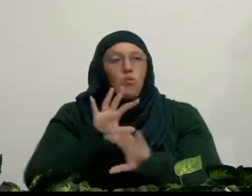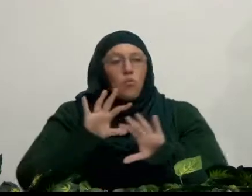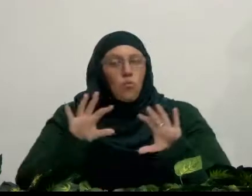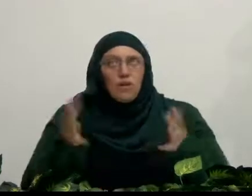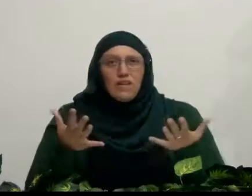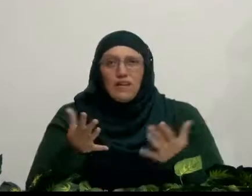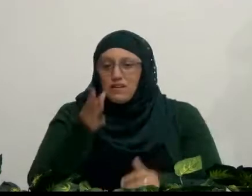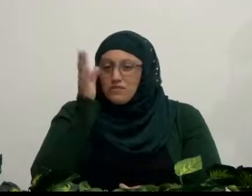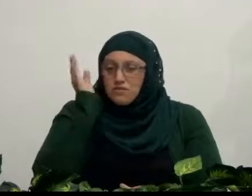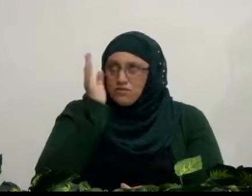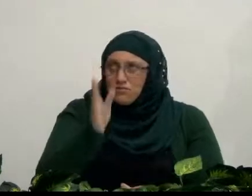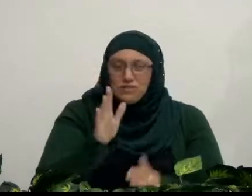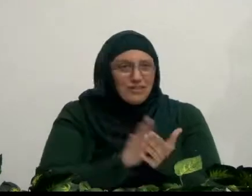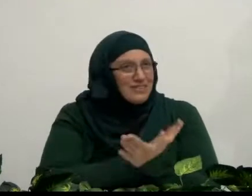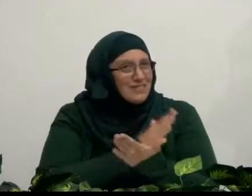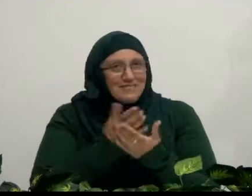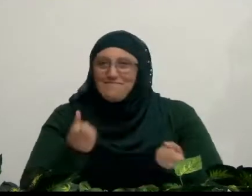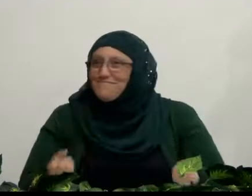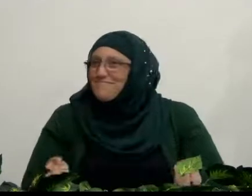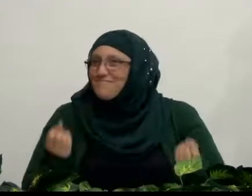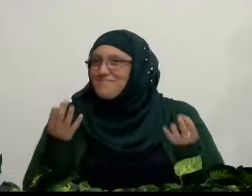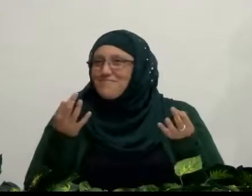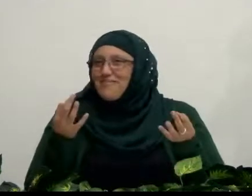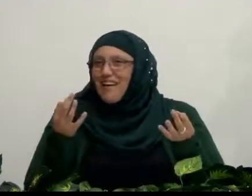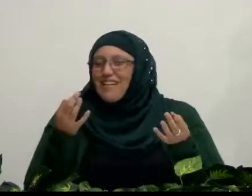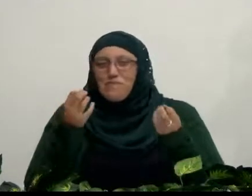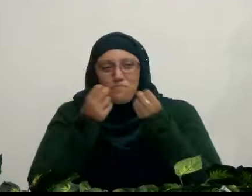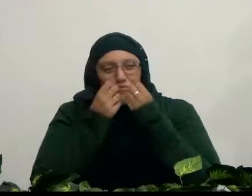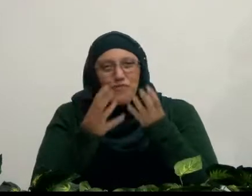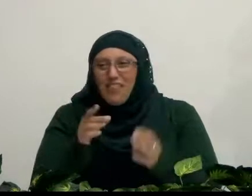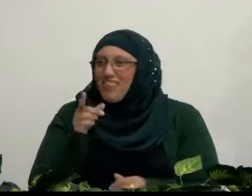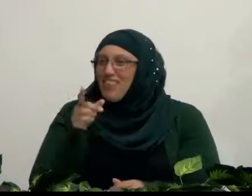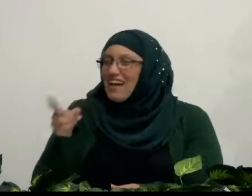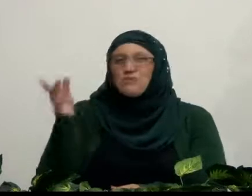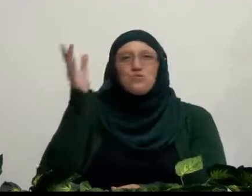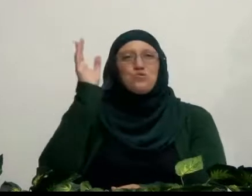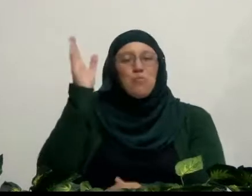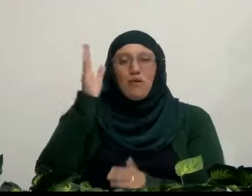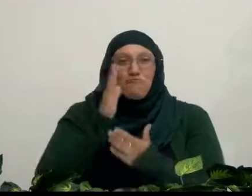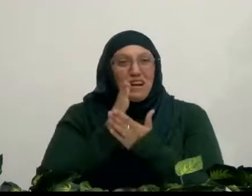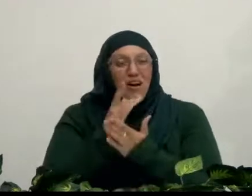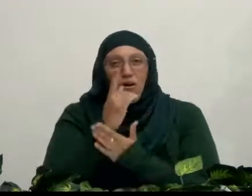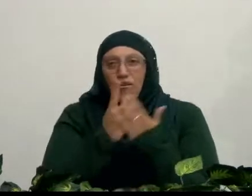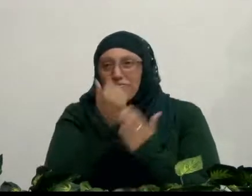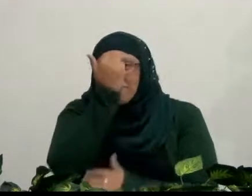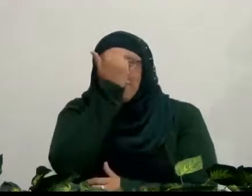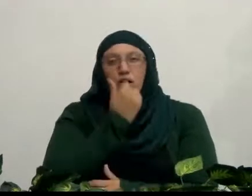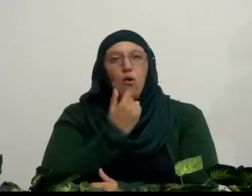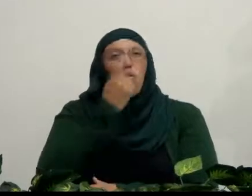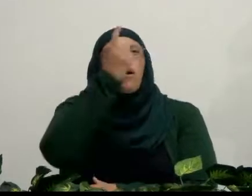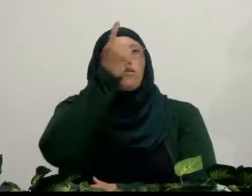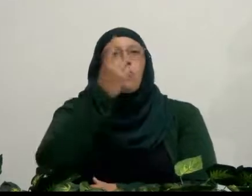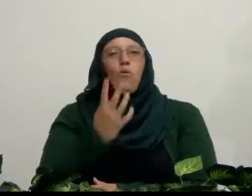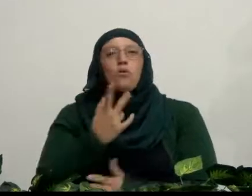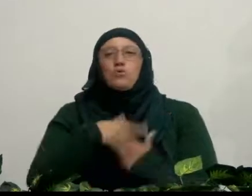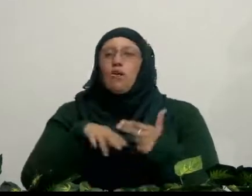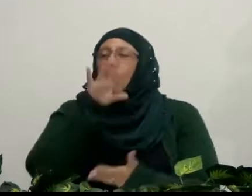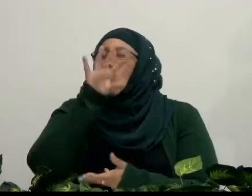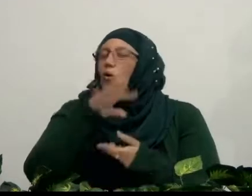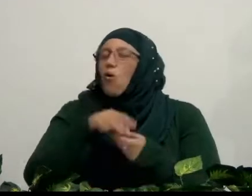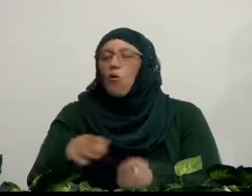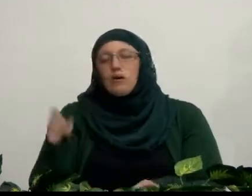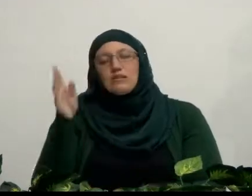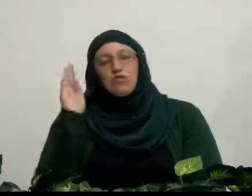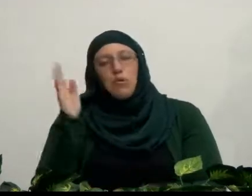And that sermon that Haji Ali recited, as he said it, is not even a quarter of the whole sermon of the Holy Prophet